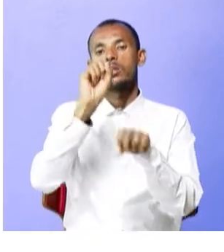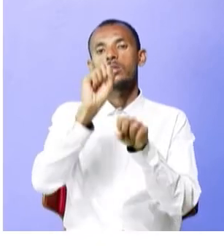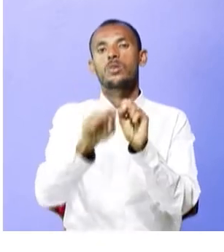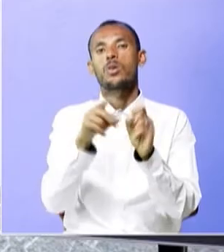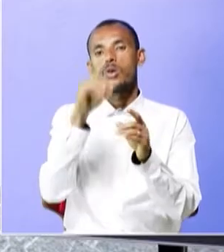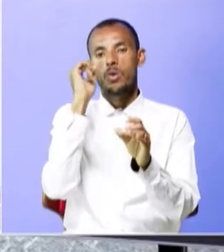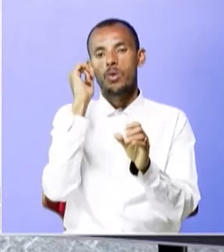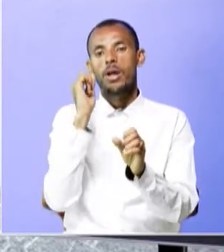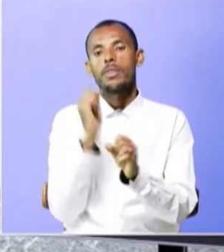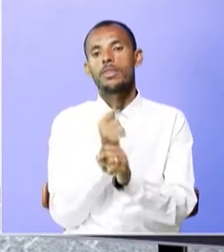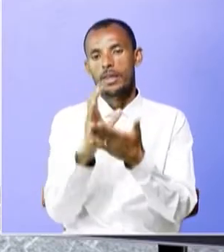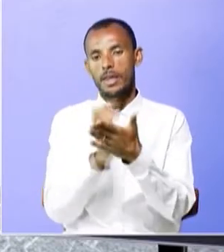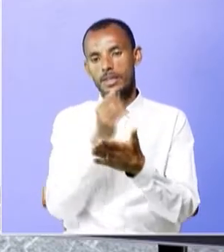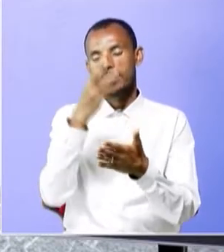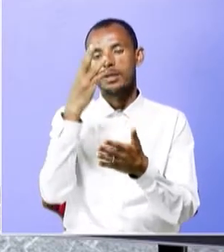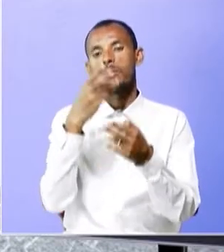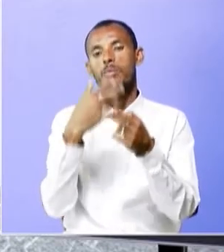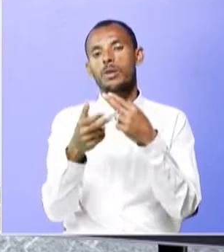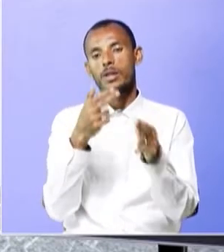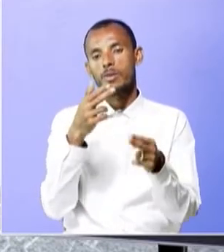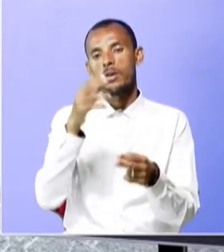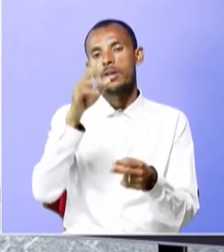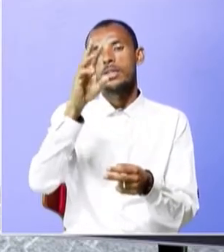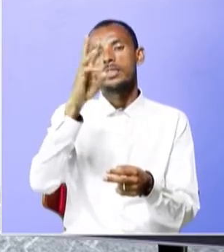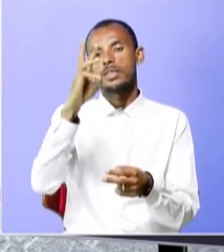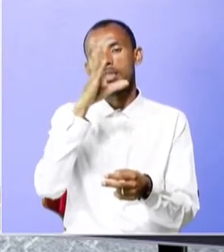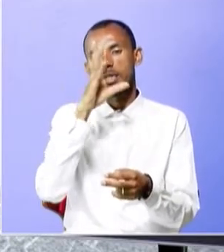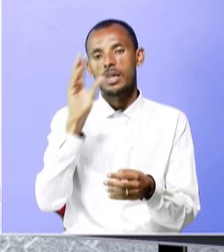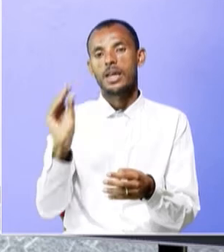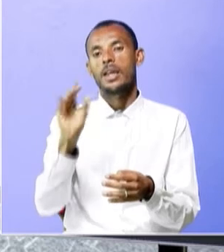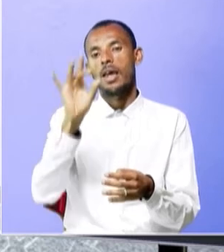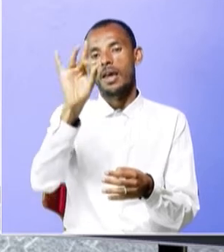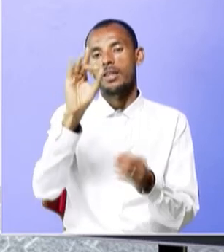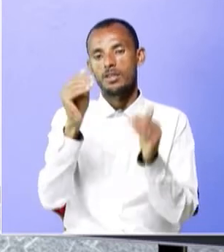you can take the product of 16 and 8, it becomes